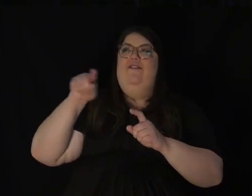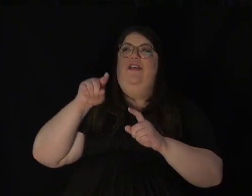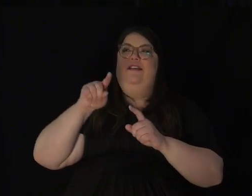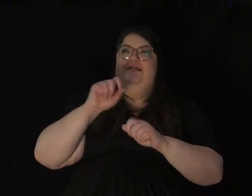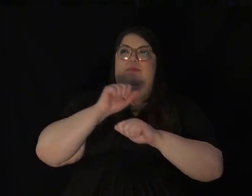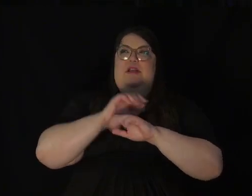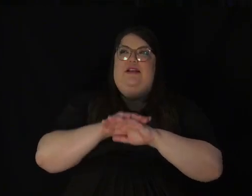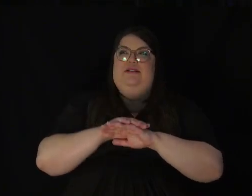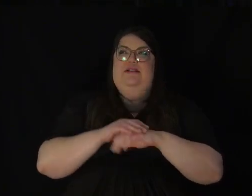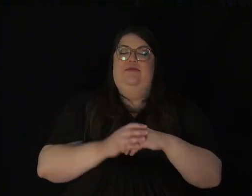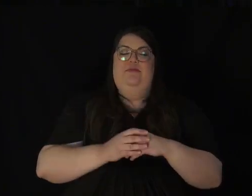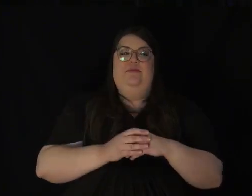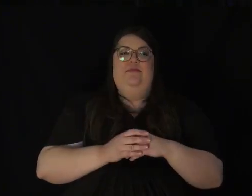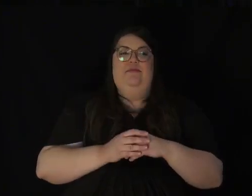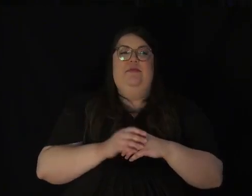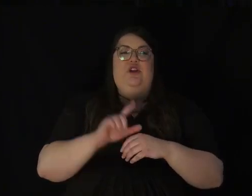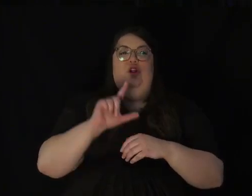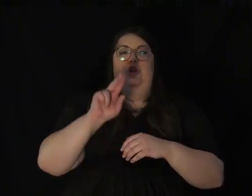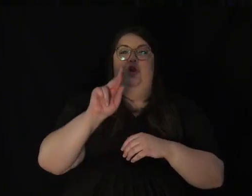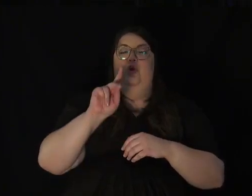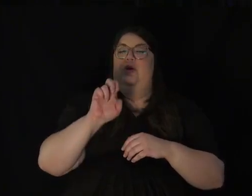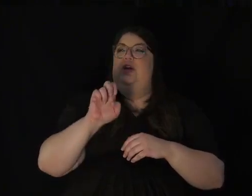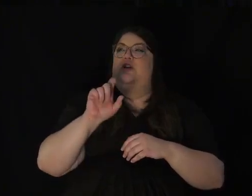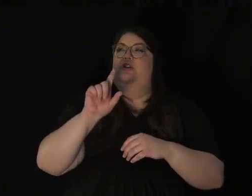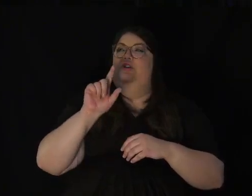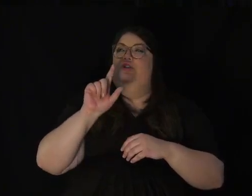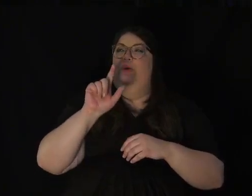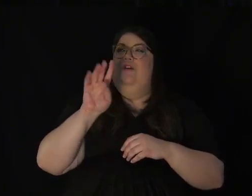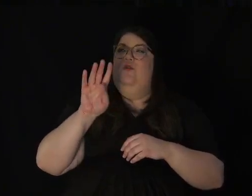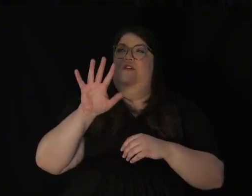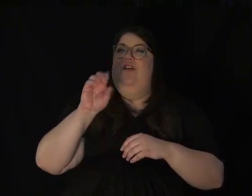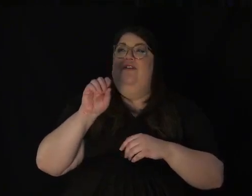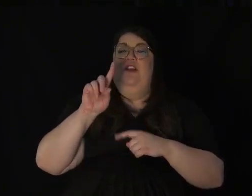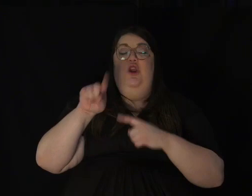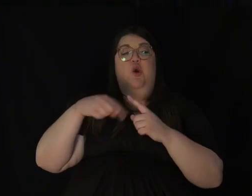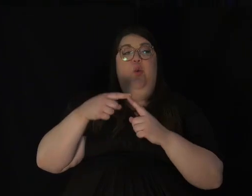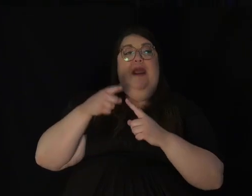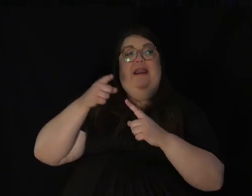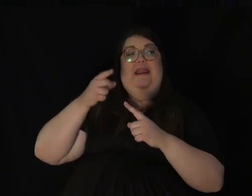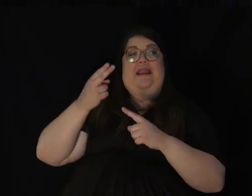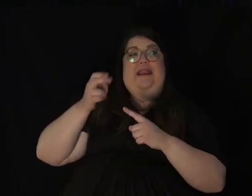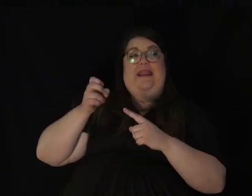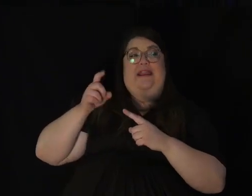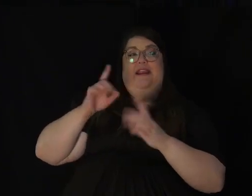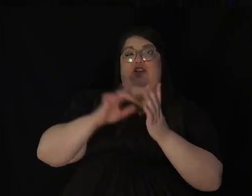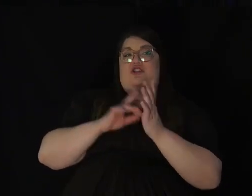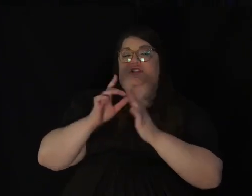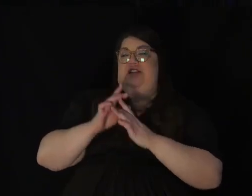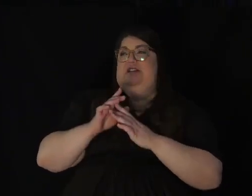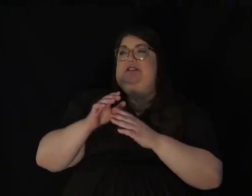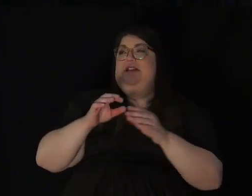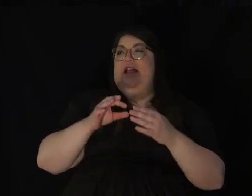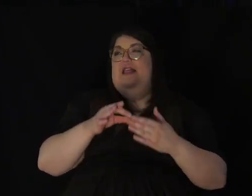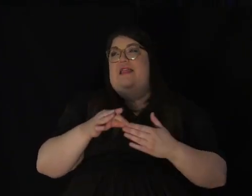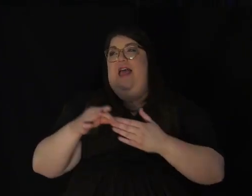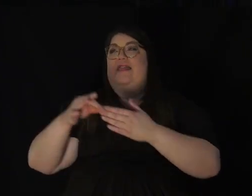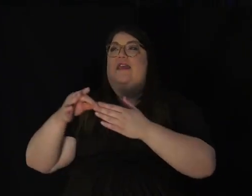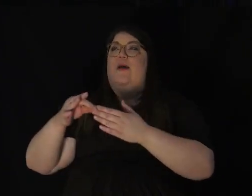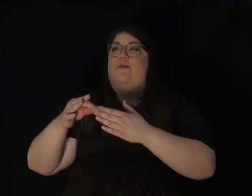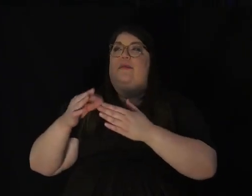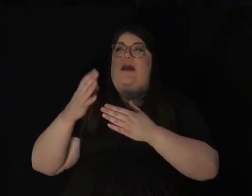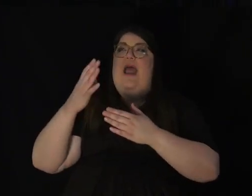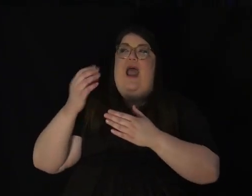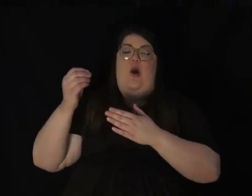24:50, when he, that's Jesus, had led them, his disciples, out to the vicinity of Bethany,